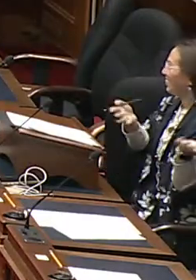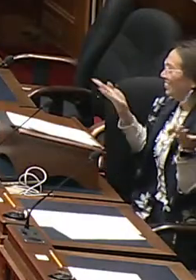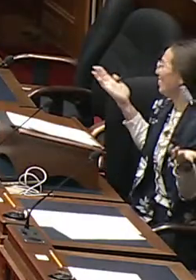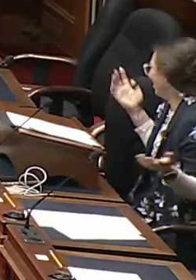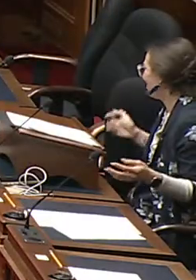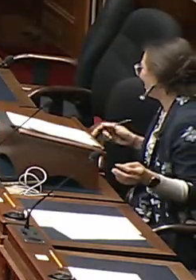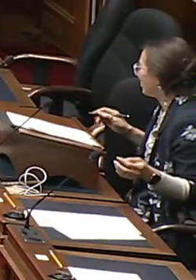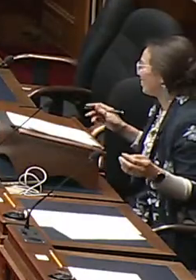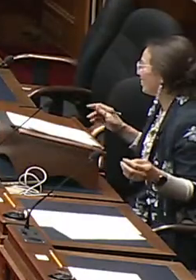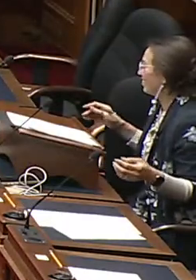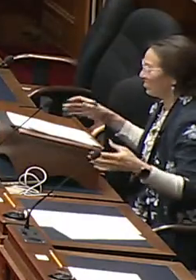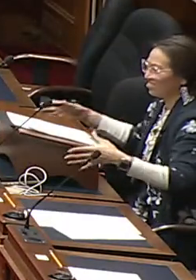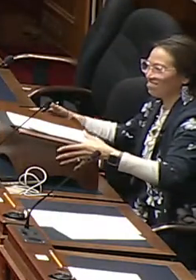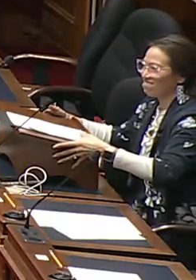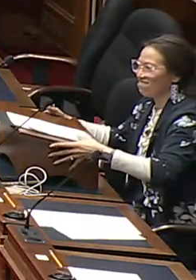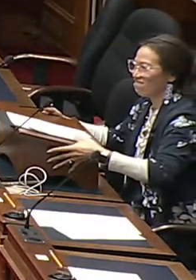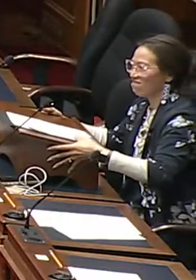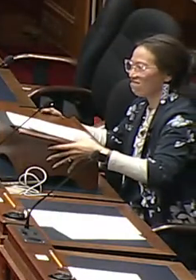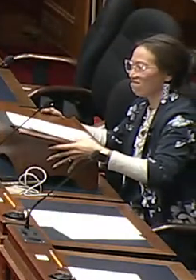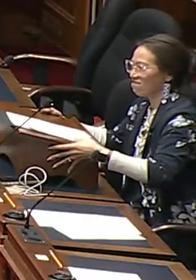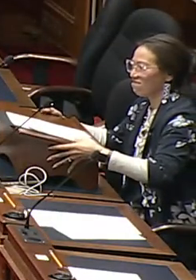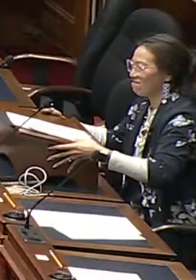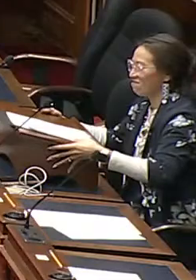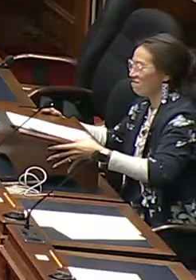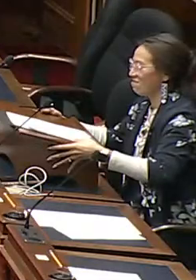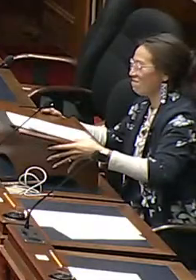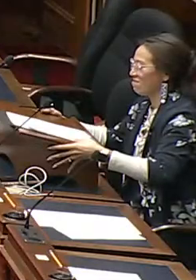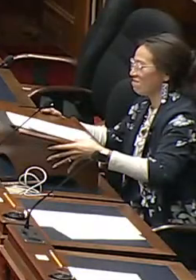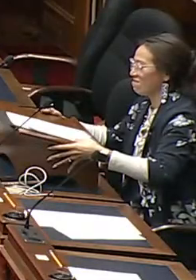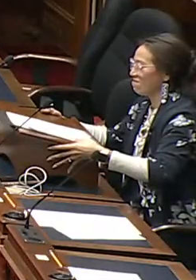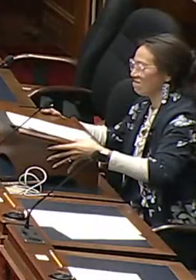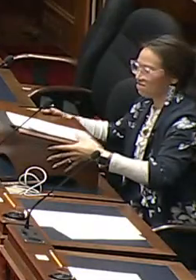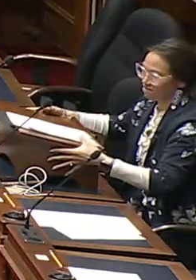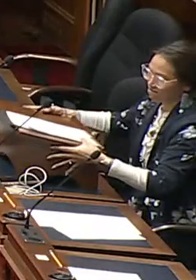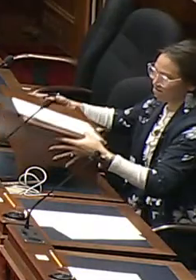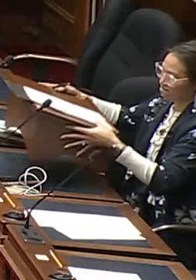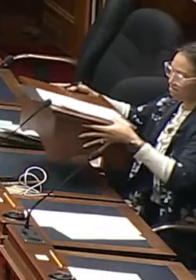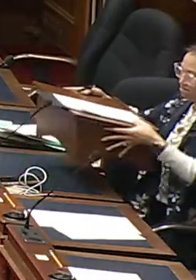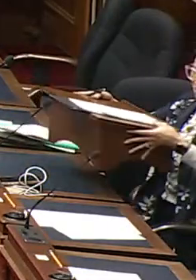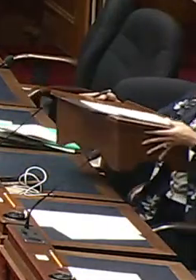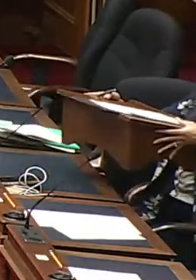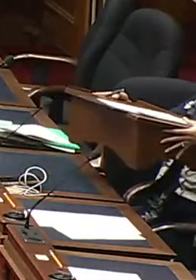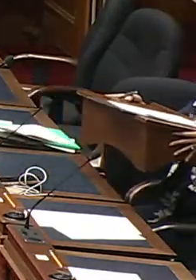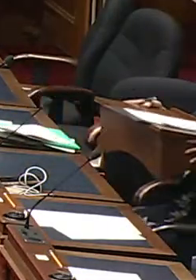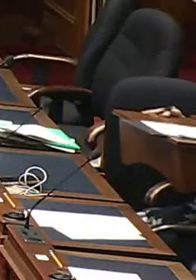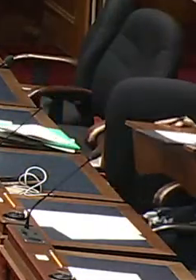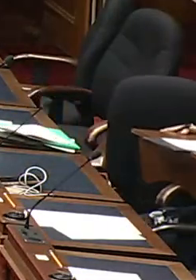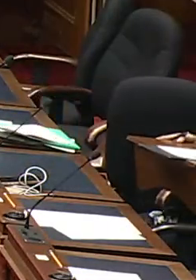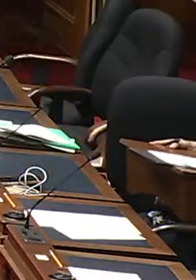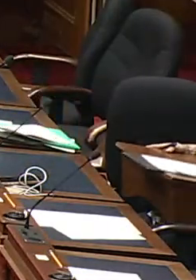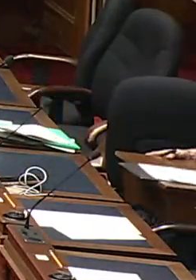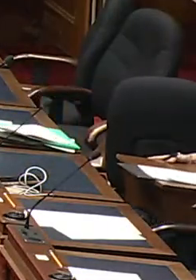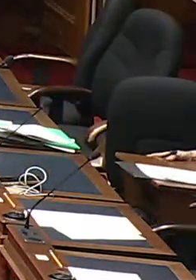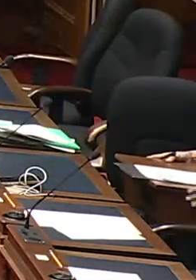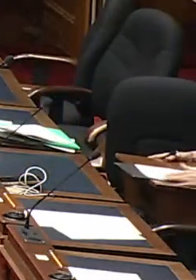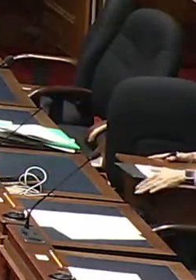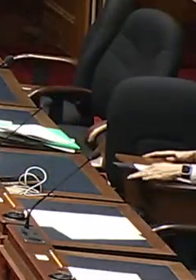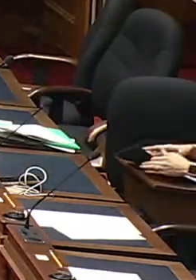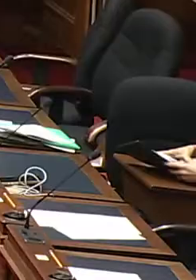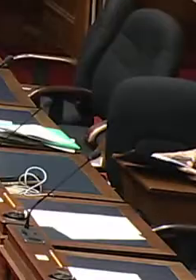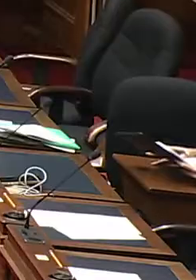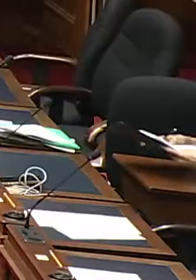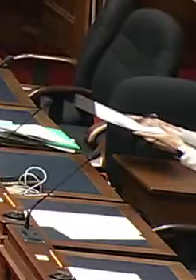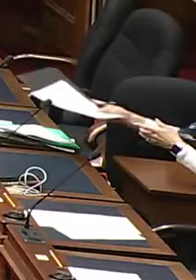Madam Speaker, Section A reports progress on Bill 31 and asks leave to sit again. When shall I sit again? The next sitting, Honourable